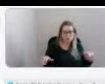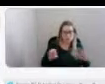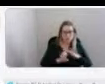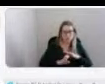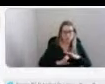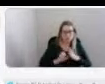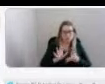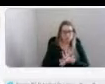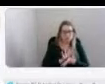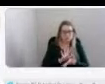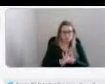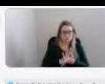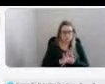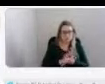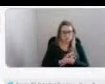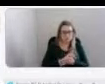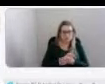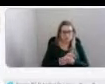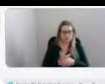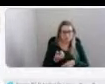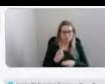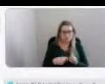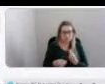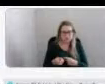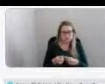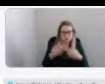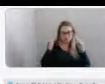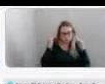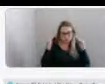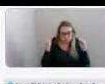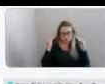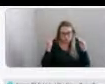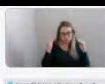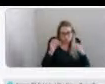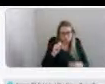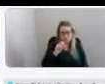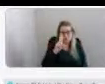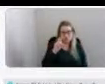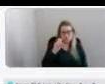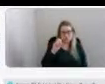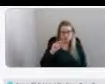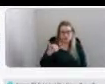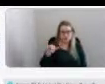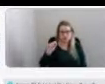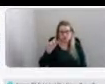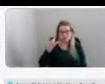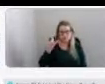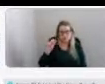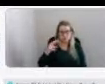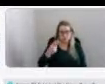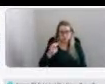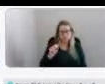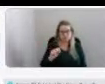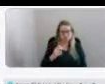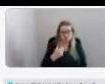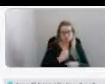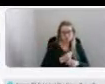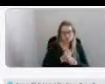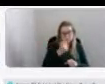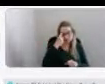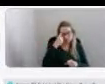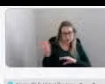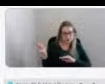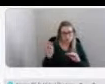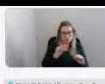school and substitute taught at sunny slopes high school it is logical to bring the north